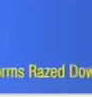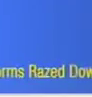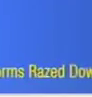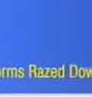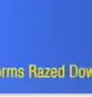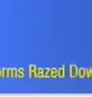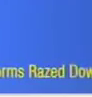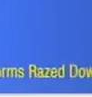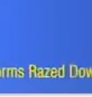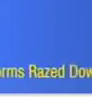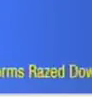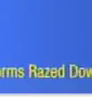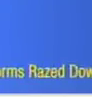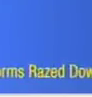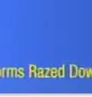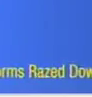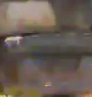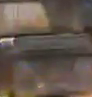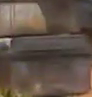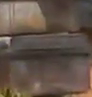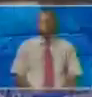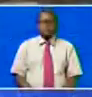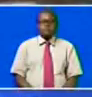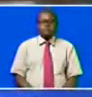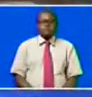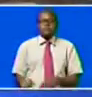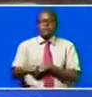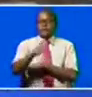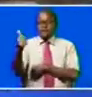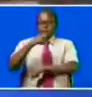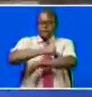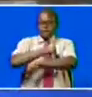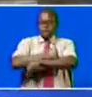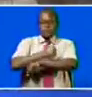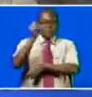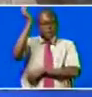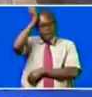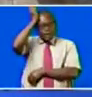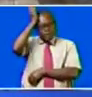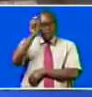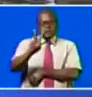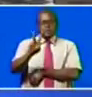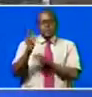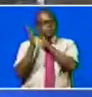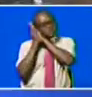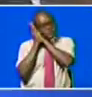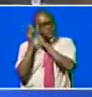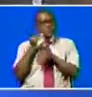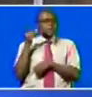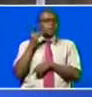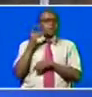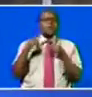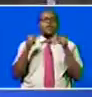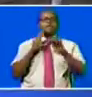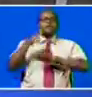where five dormitories were razed down. In Kamagut High School in Uasingishu County, two dormitories housing more than